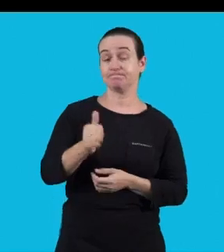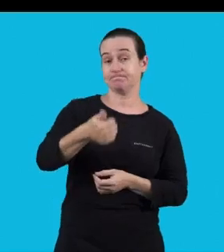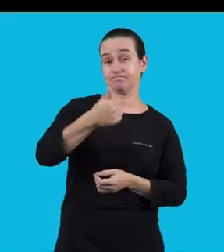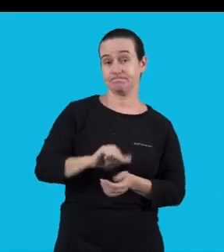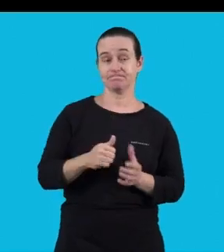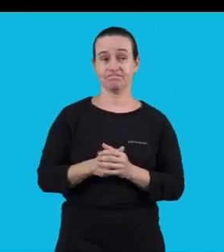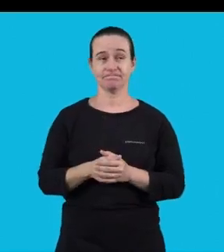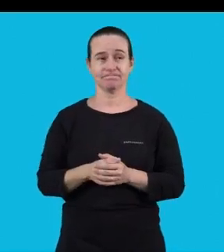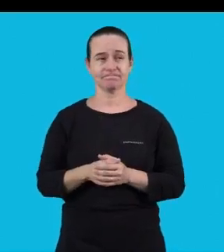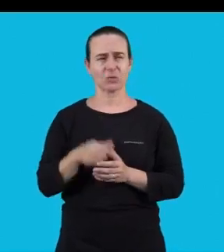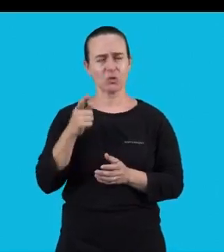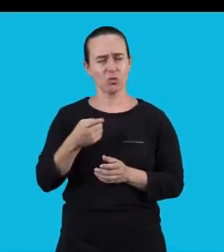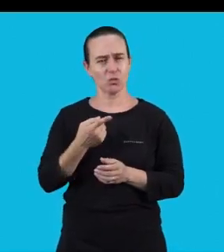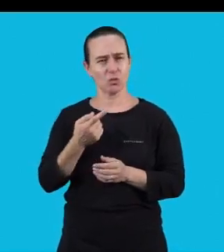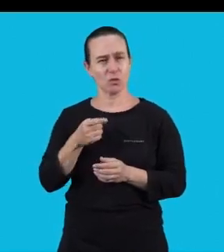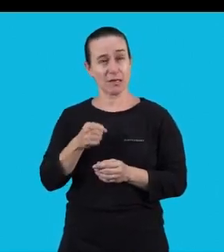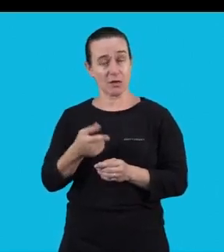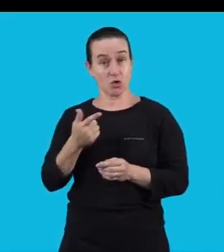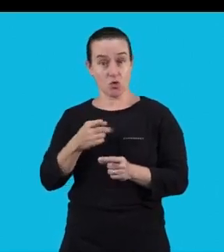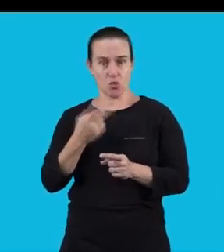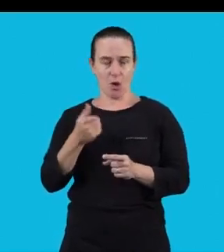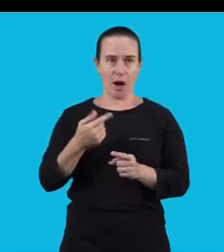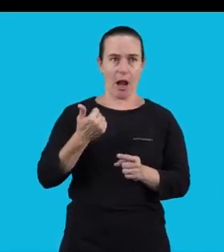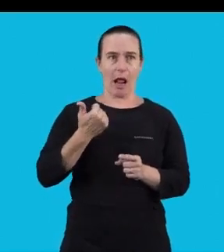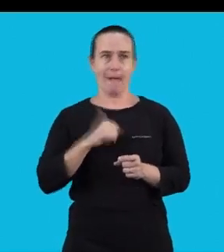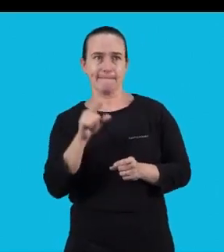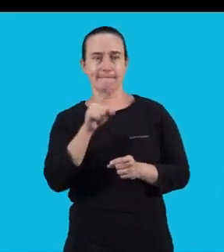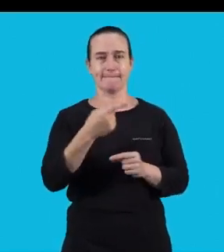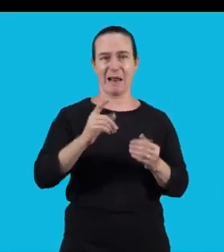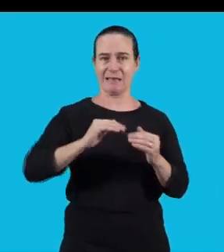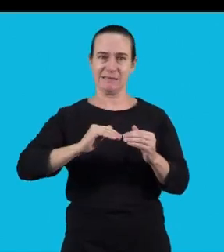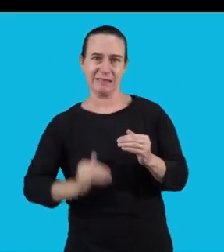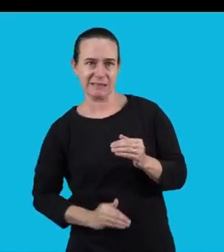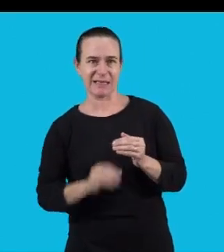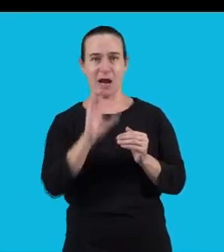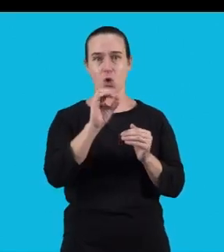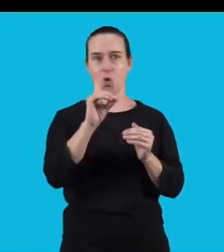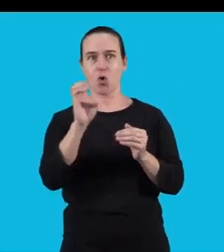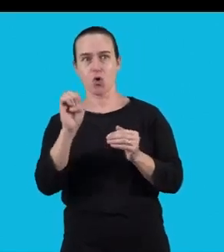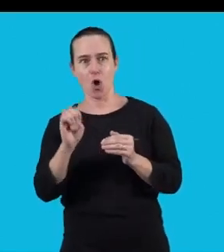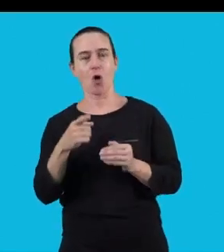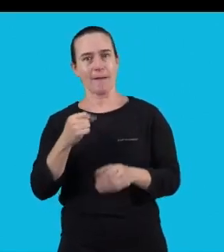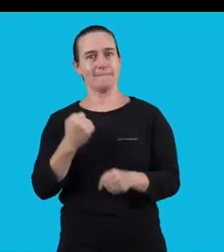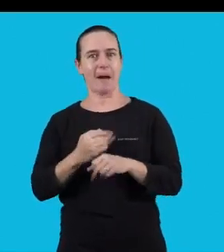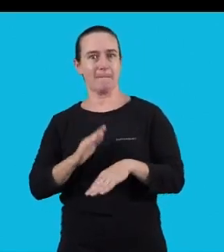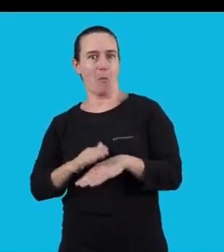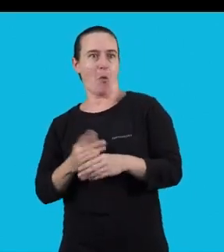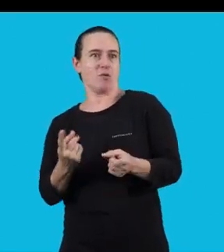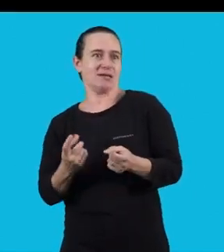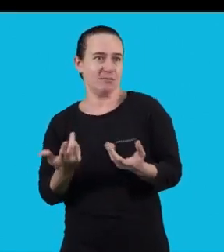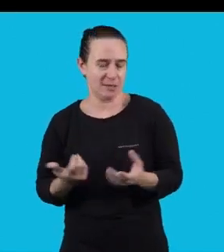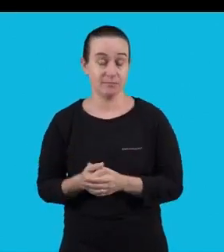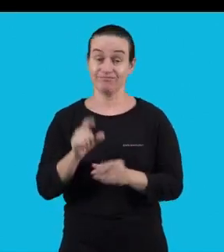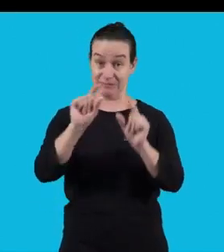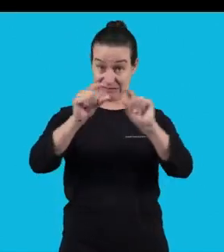Question 5.7, the pursuit of discount codes further adds to the allure. Here we have to rewrite the sentence in